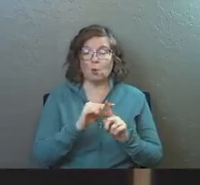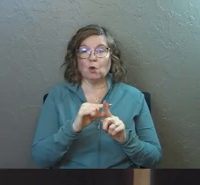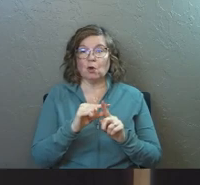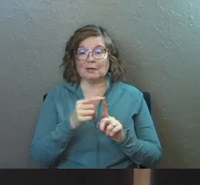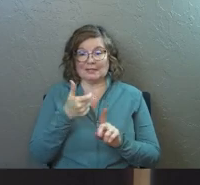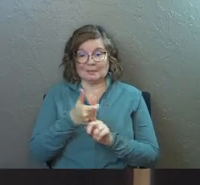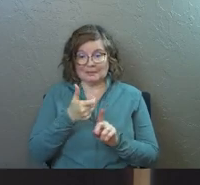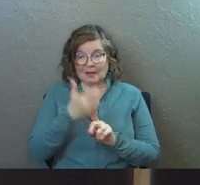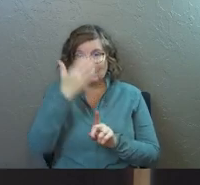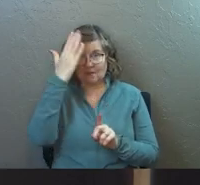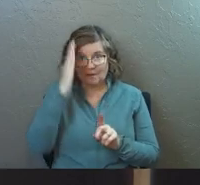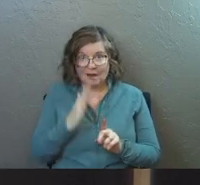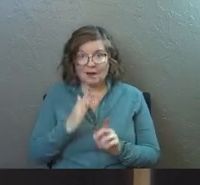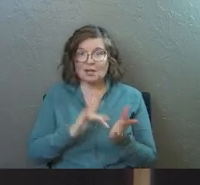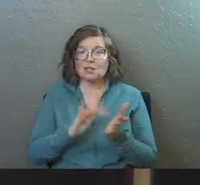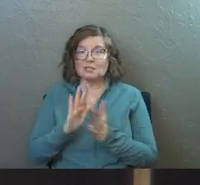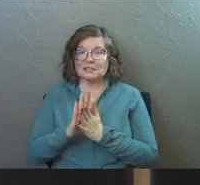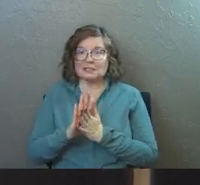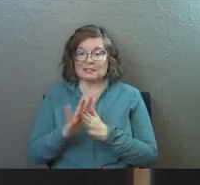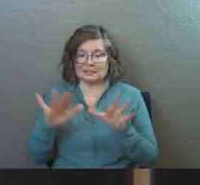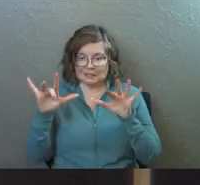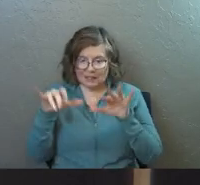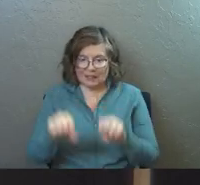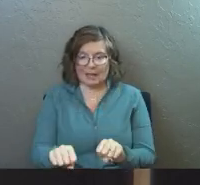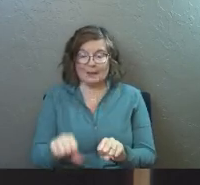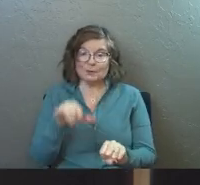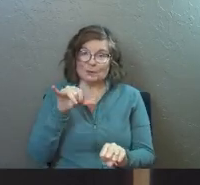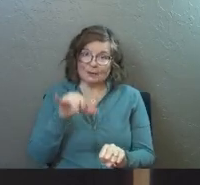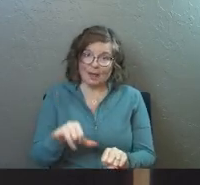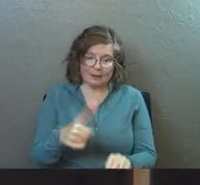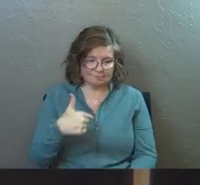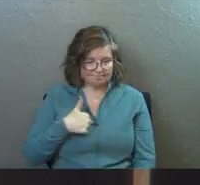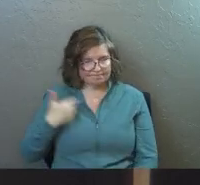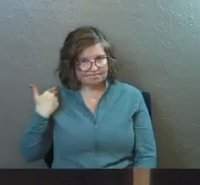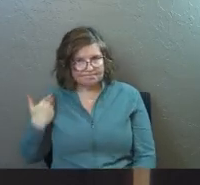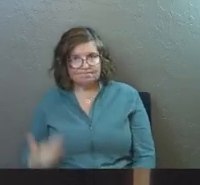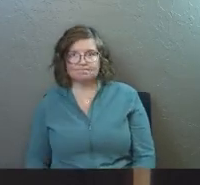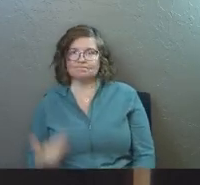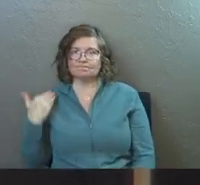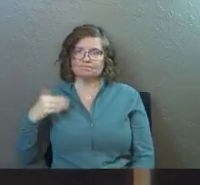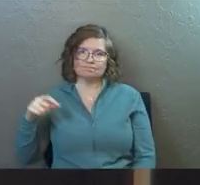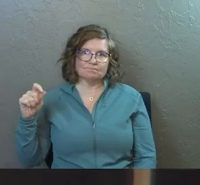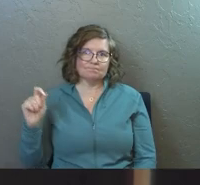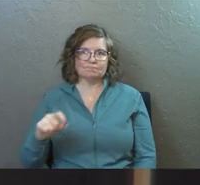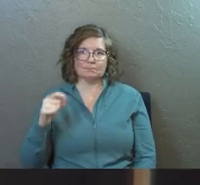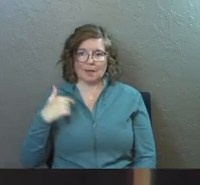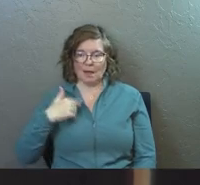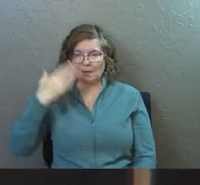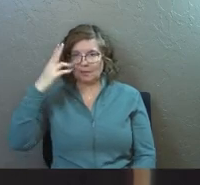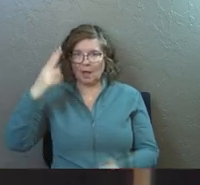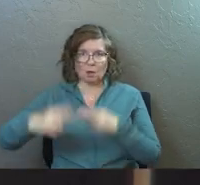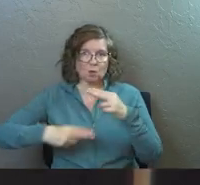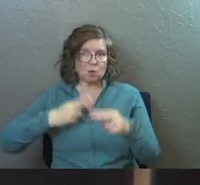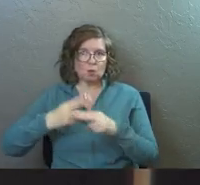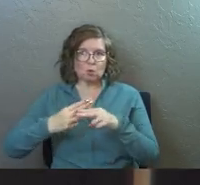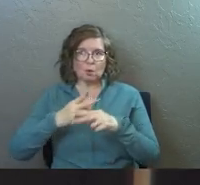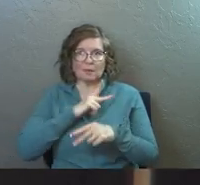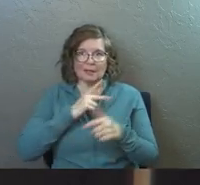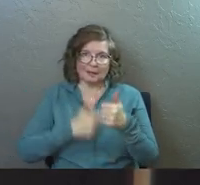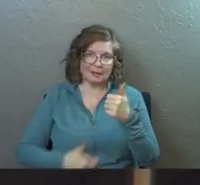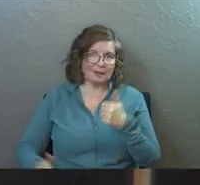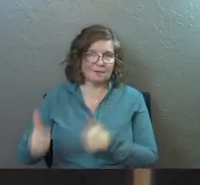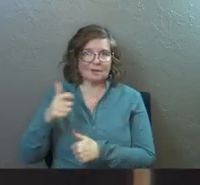And Jesus lays claim to that, to be the God of the universe, the King of Kings, Lord of